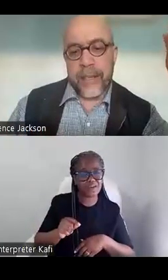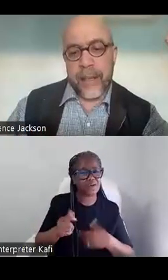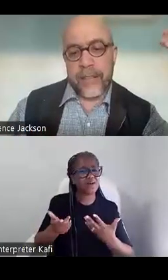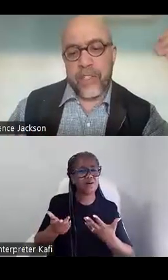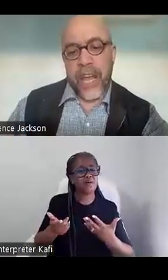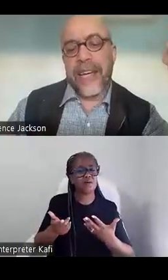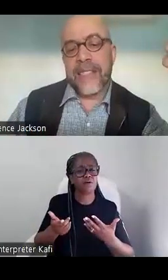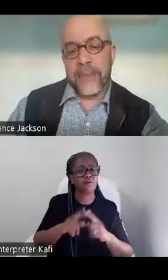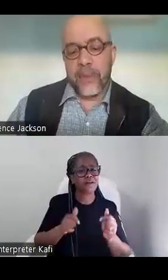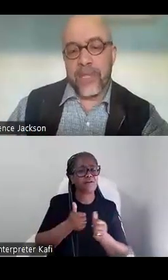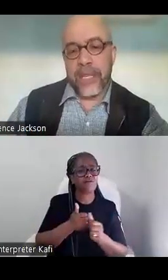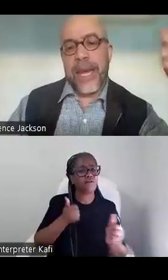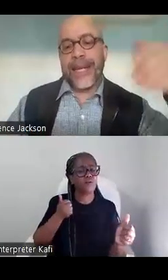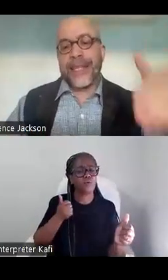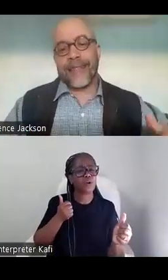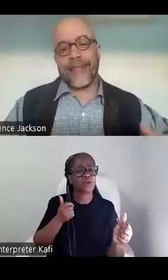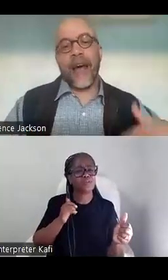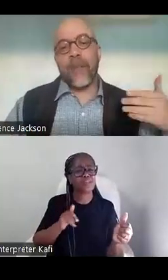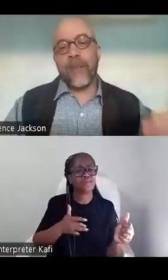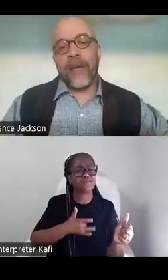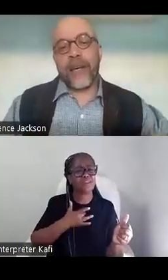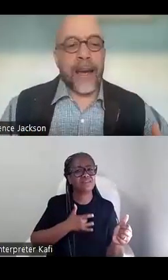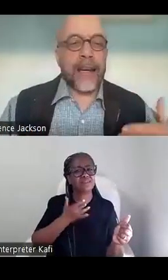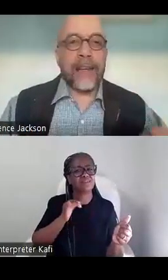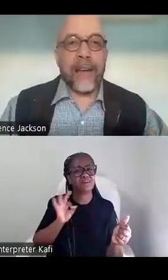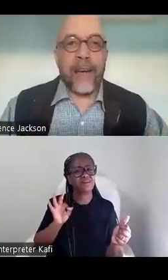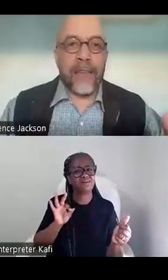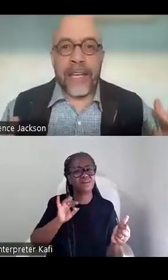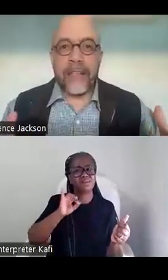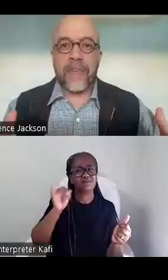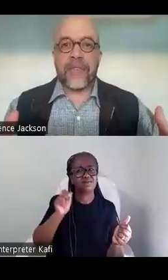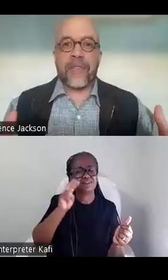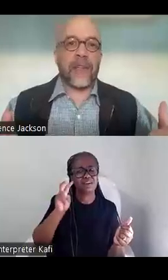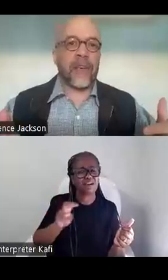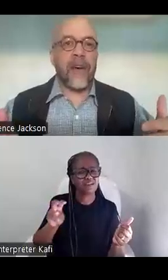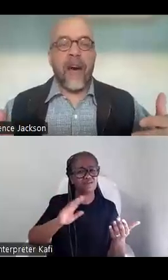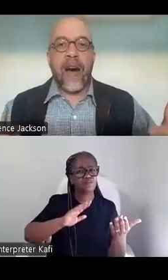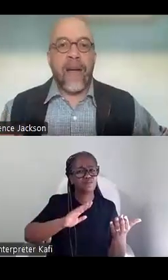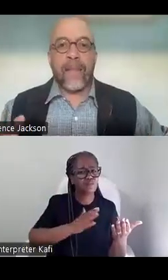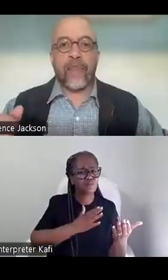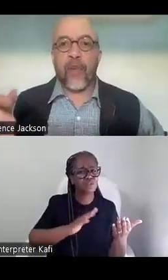sense that jazz music is some kind of atavistic